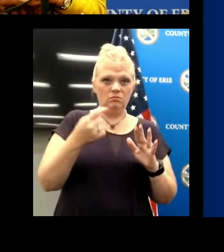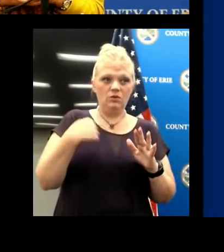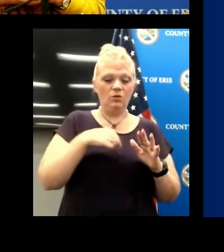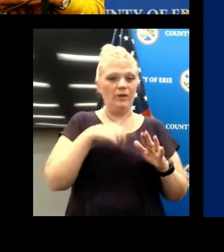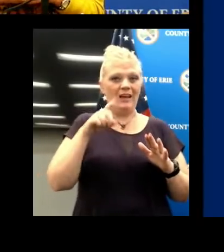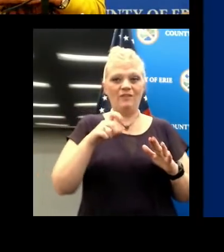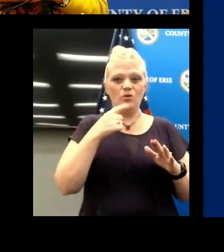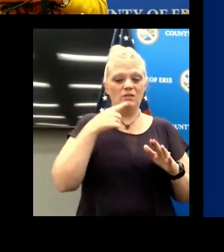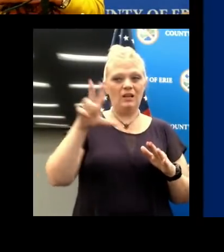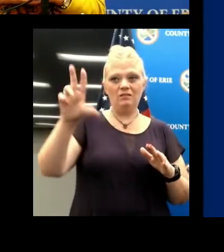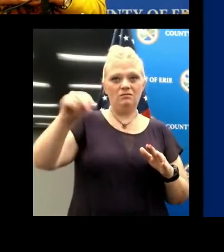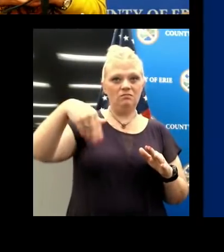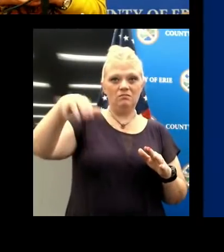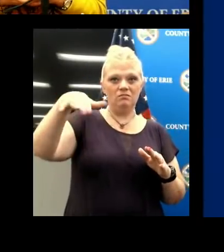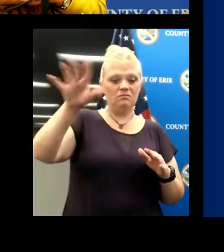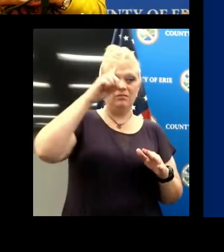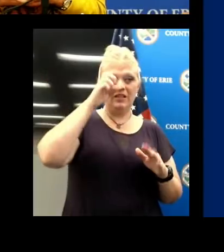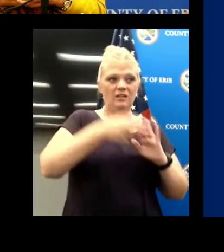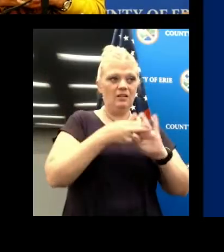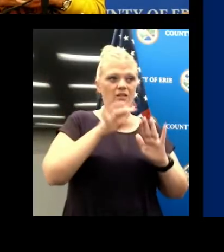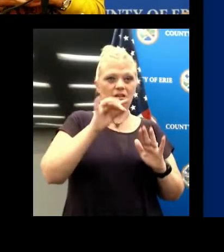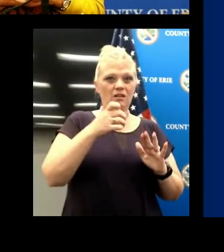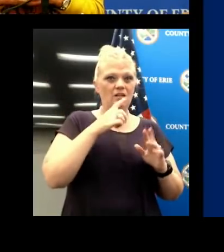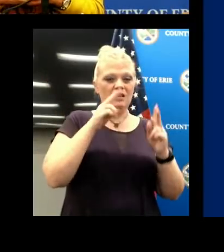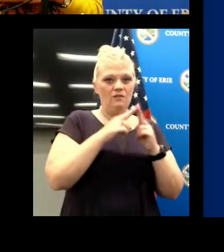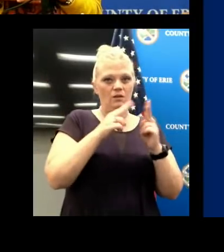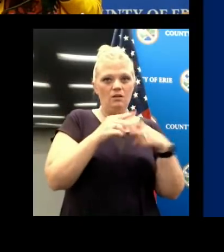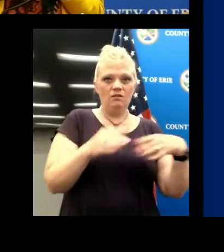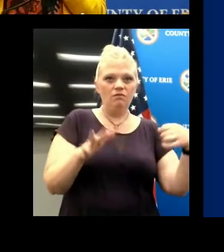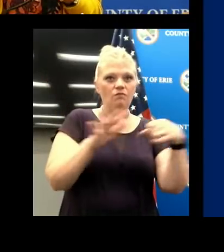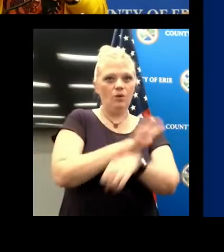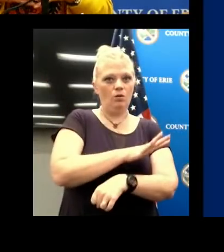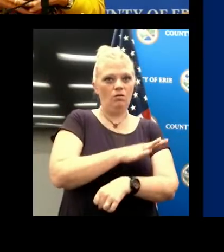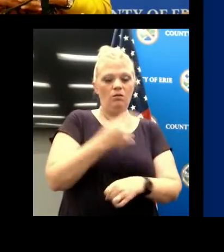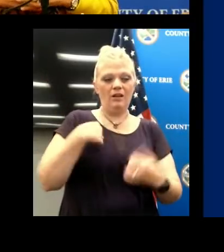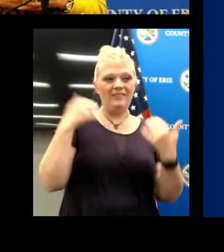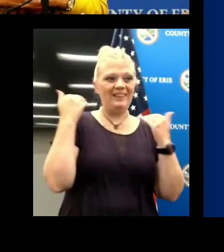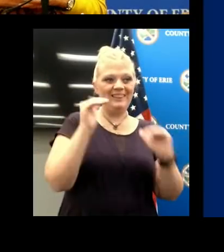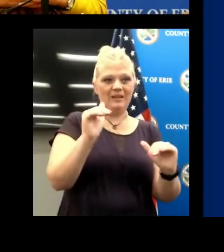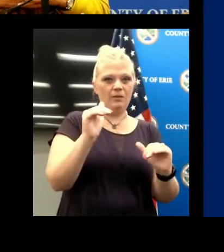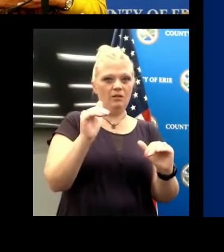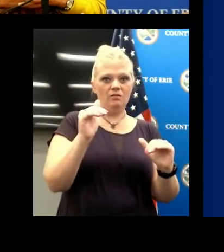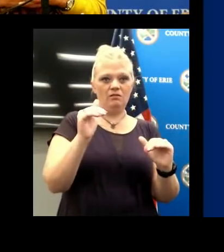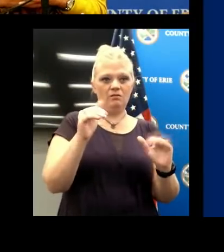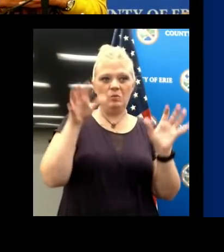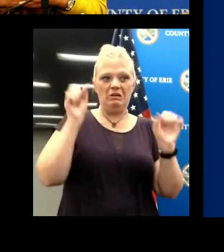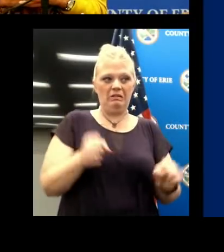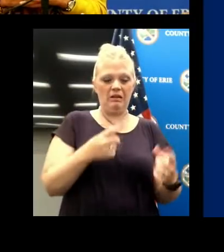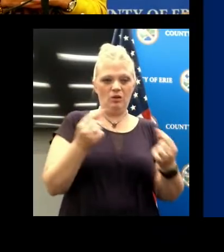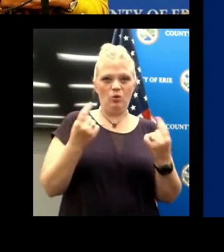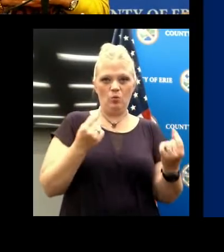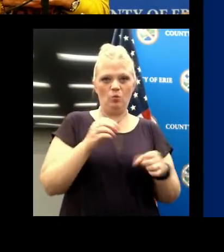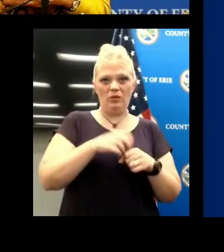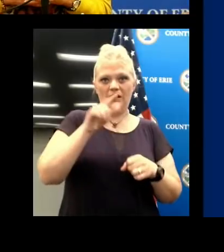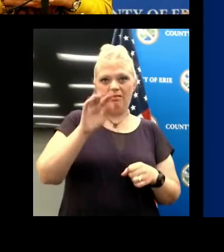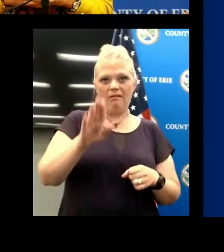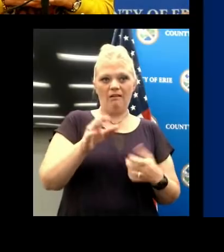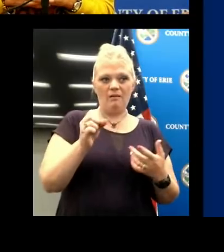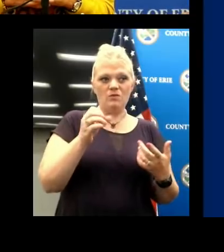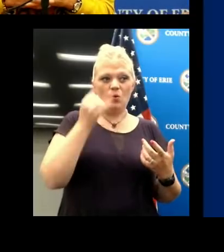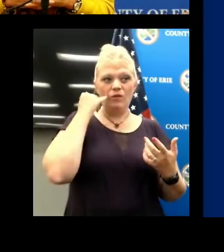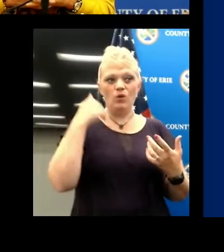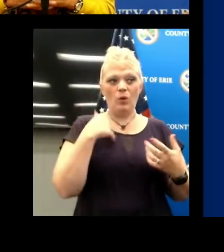away because our diagnostic testing is very, very full, and we have a limit of number of tests that we can do in our public health lab. So if you